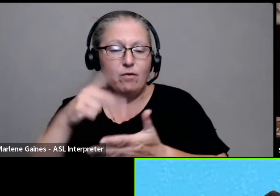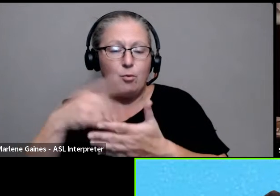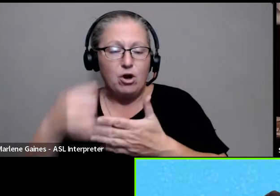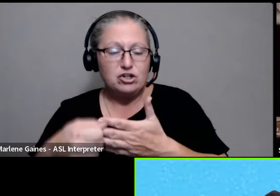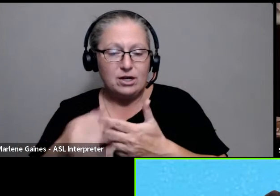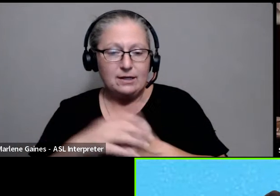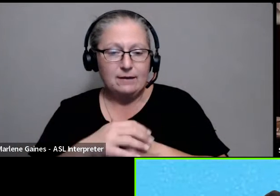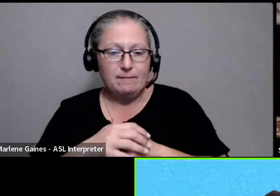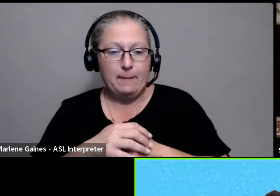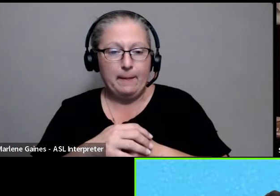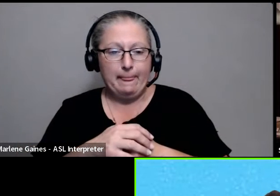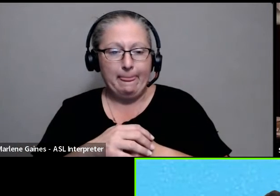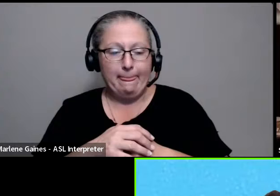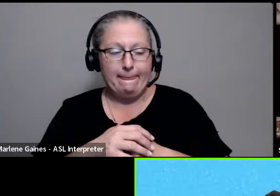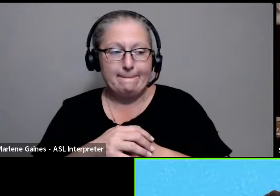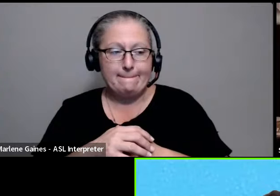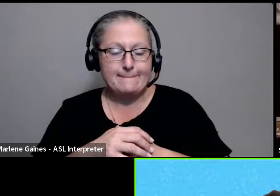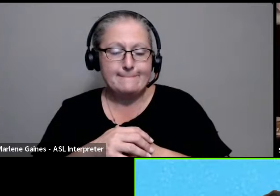project?